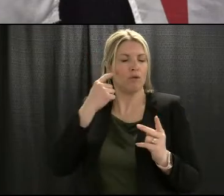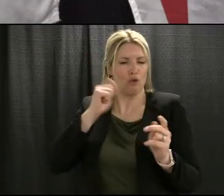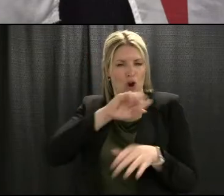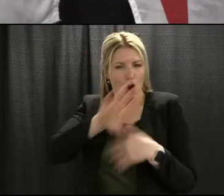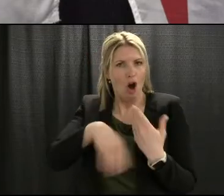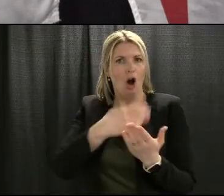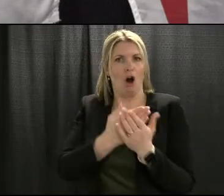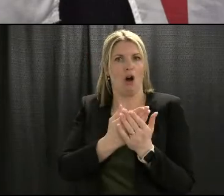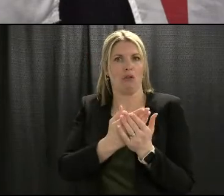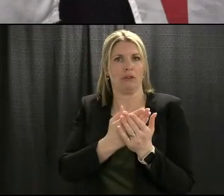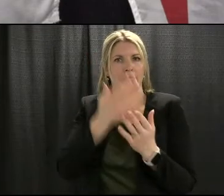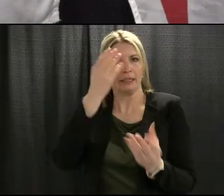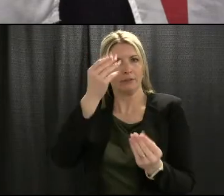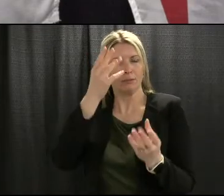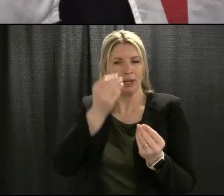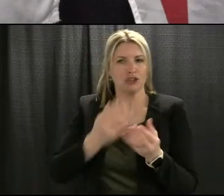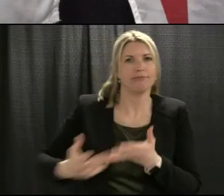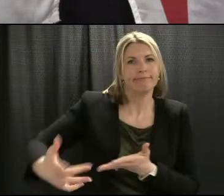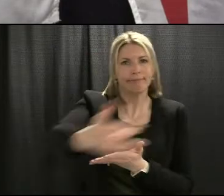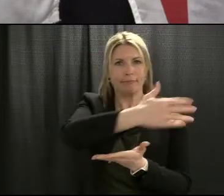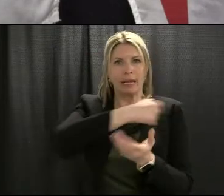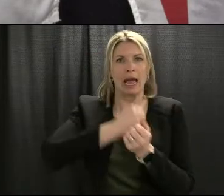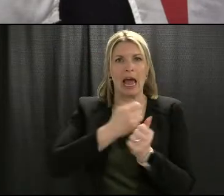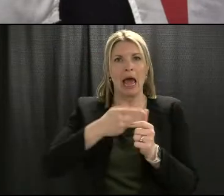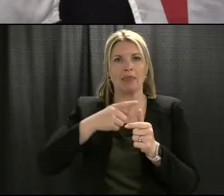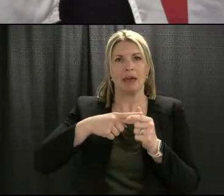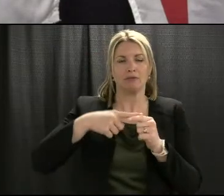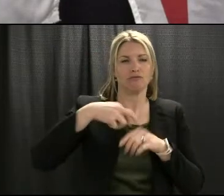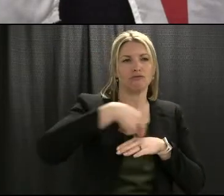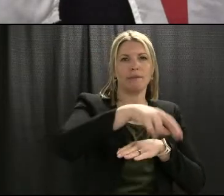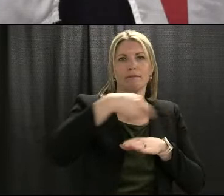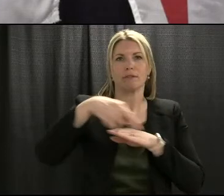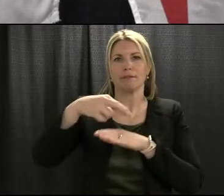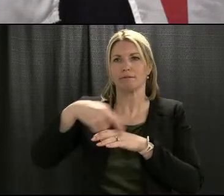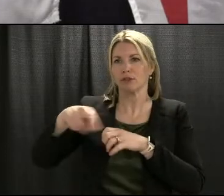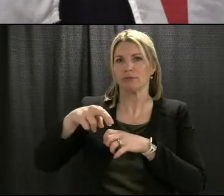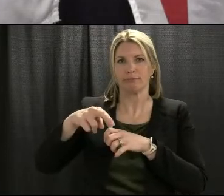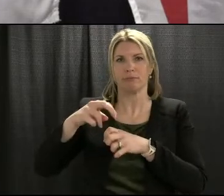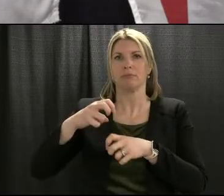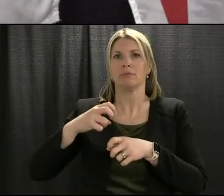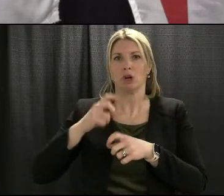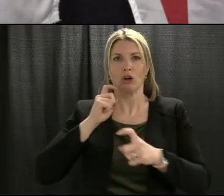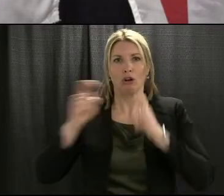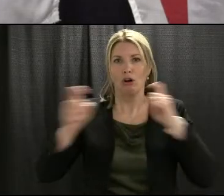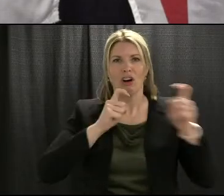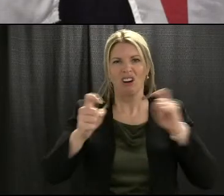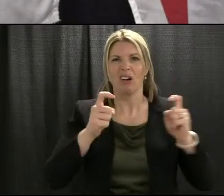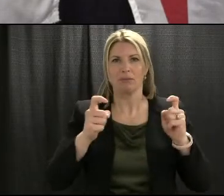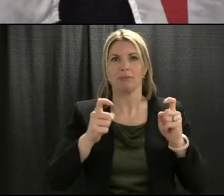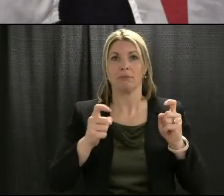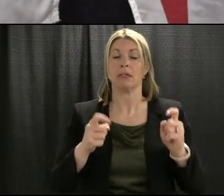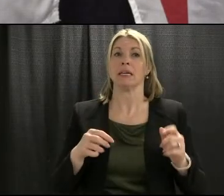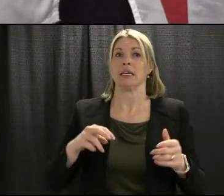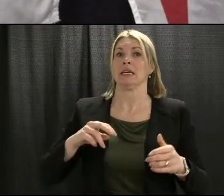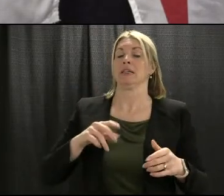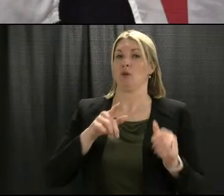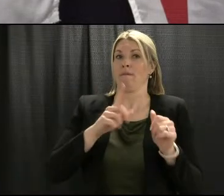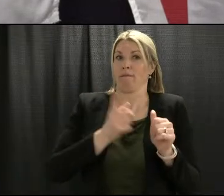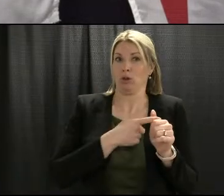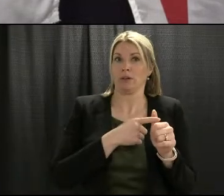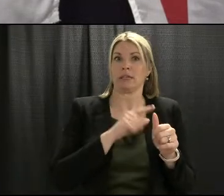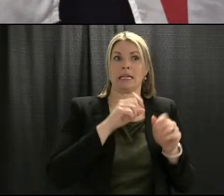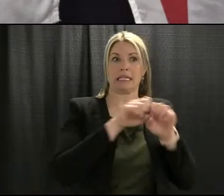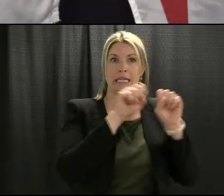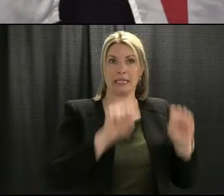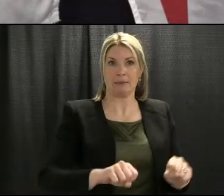million in recruitment and retention efforts for healthcare professionals. And modernizing our infrastructure through new hospitals and